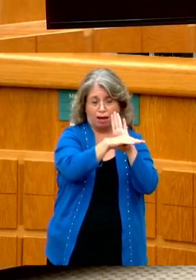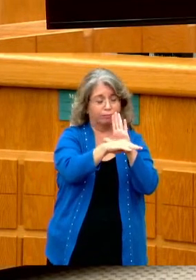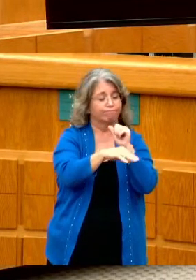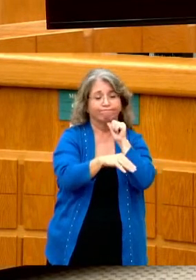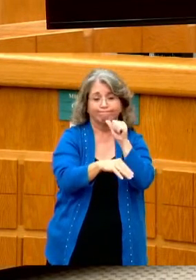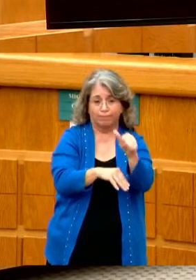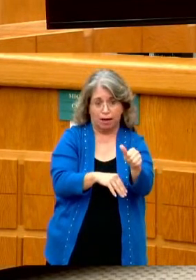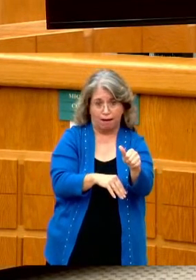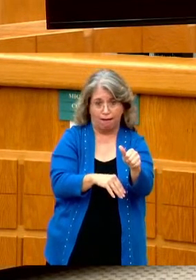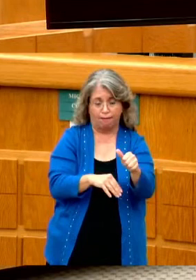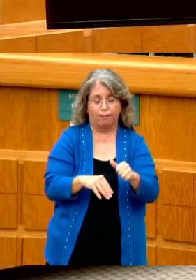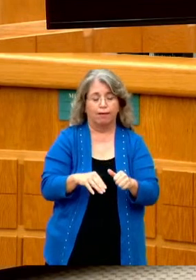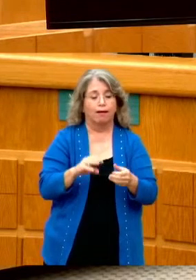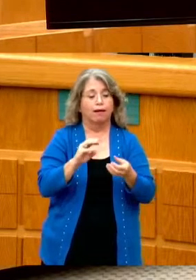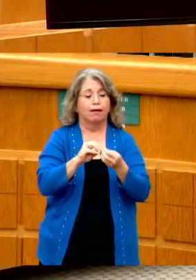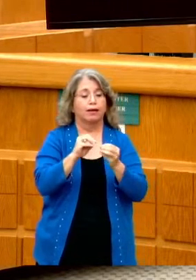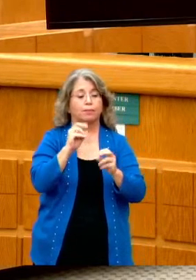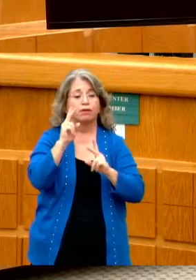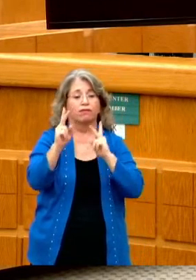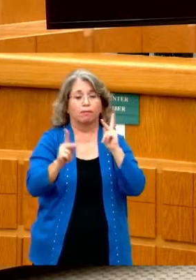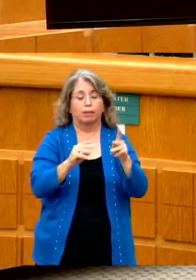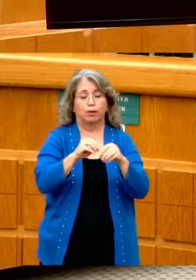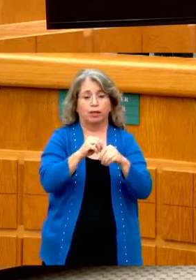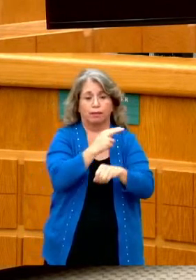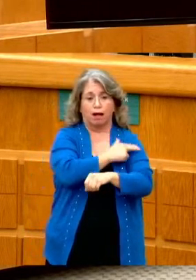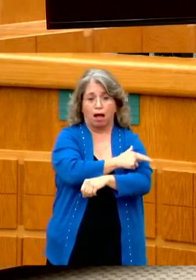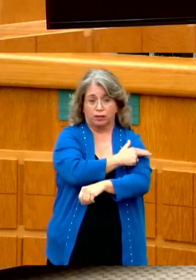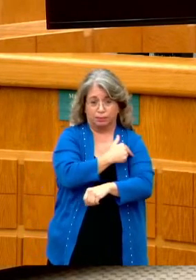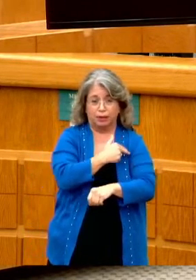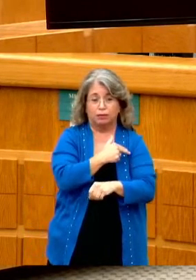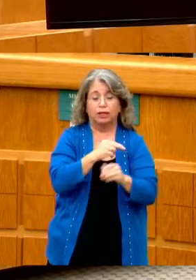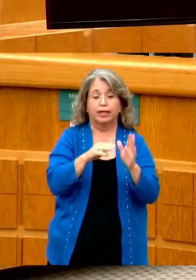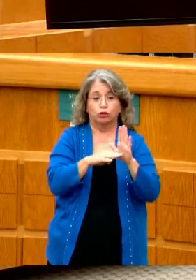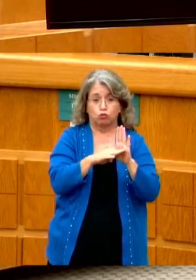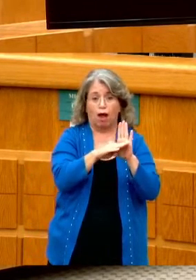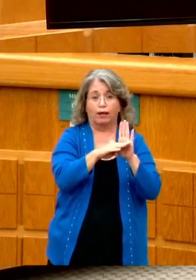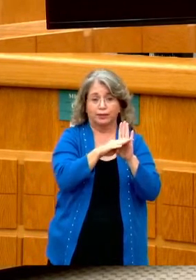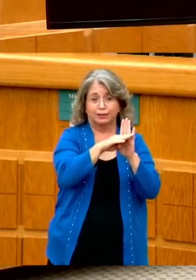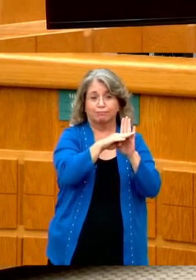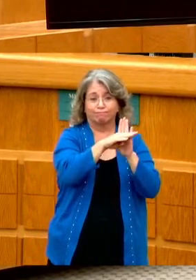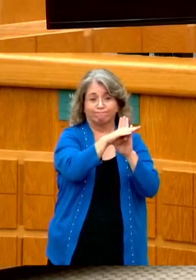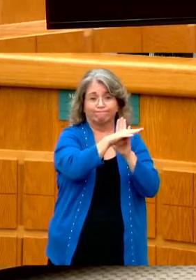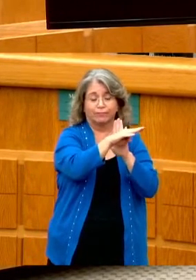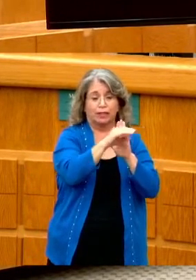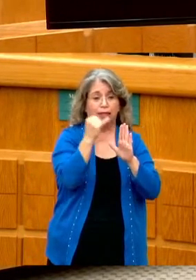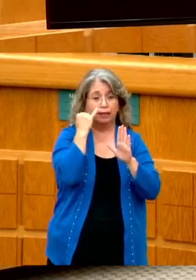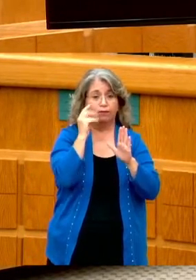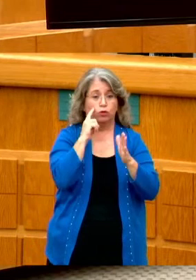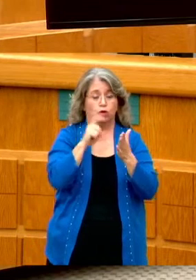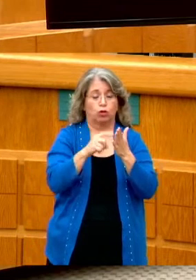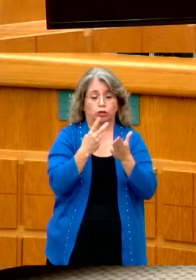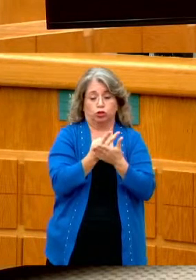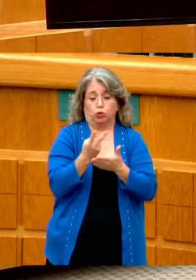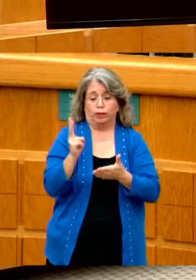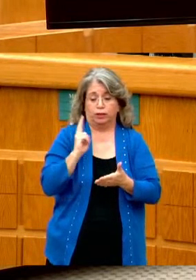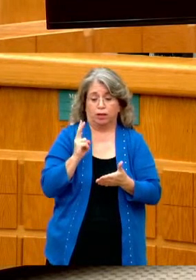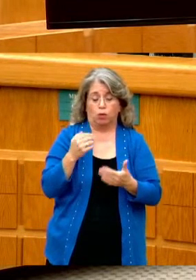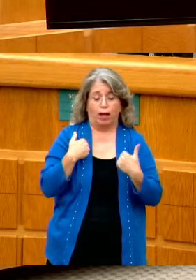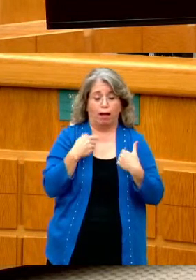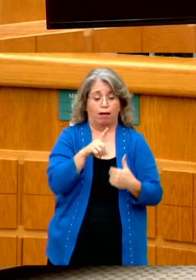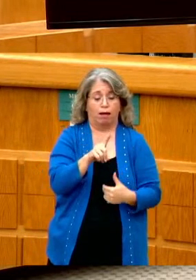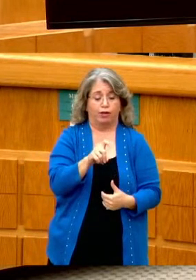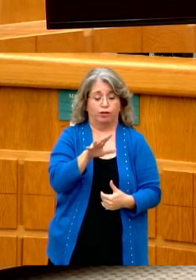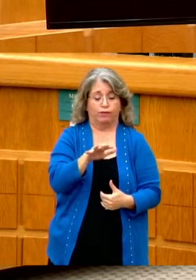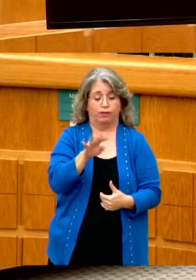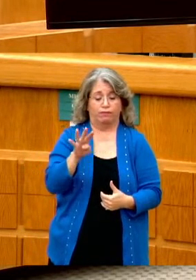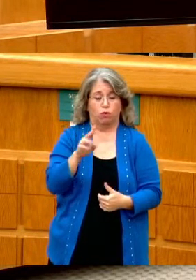with COVID-19 individuals is rising. If you look at 2 weeks ago, we were at 154 patients that